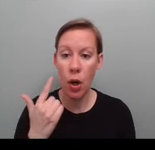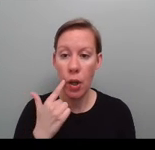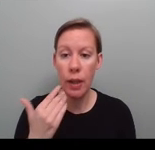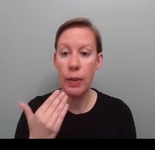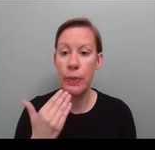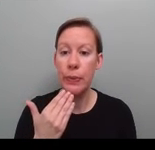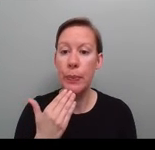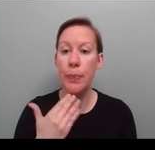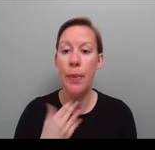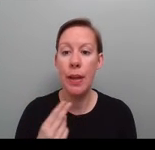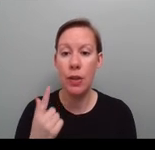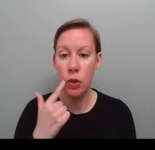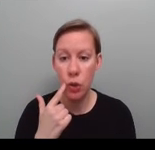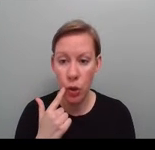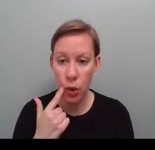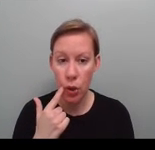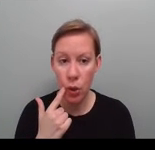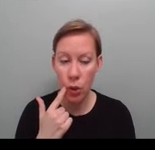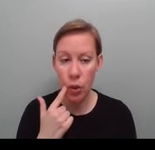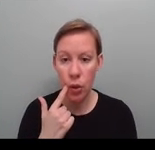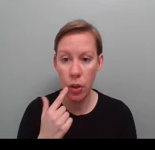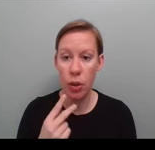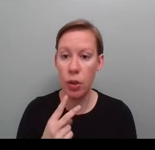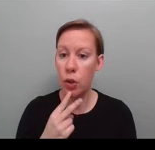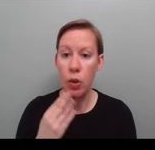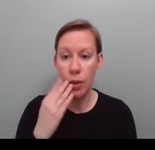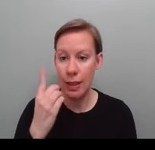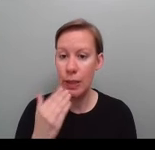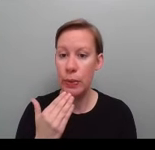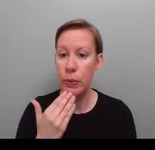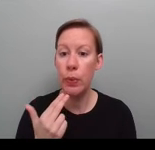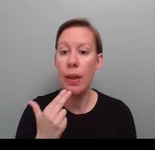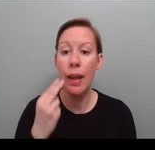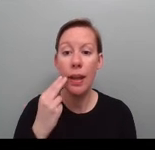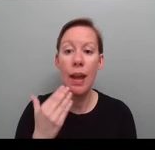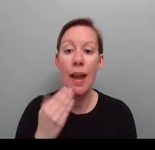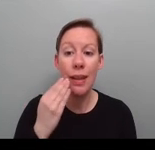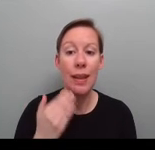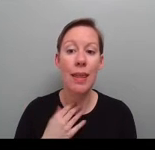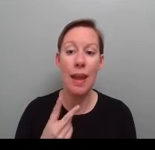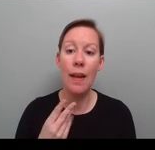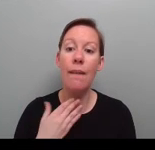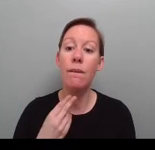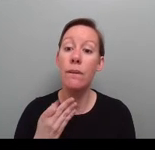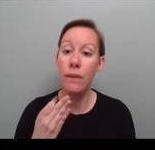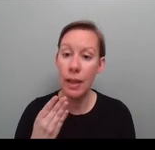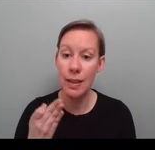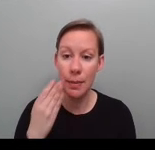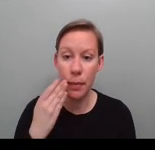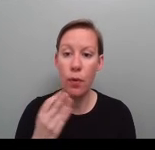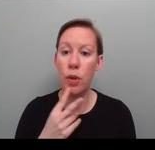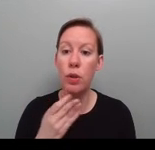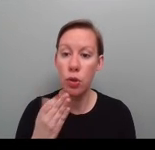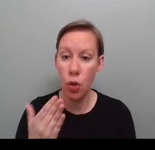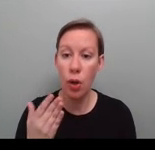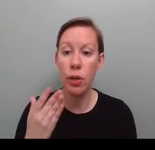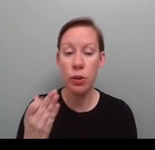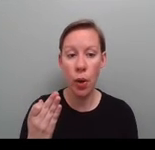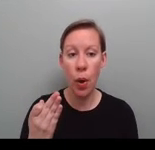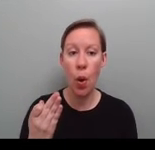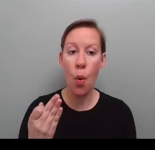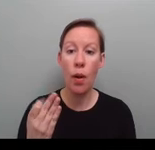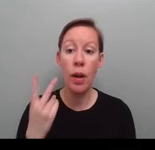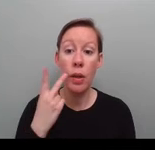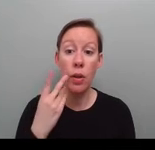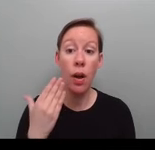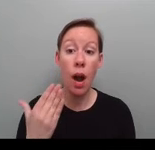there are any technical difficulties that you need to get fixed before you get started. So your first two things that you want to do is you want to make sure that